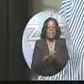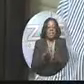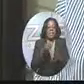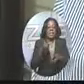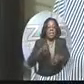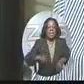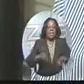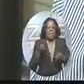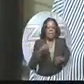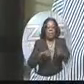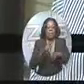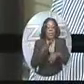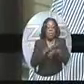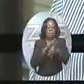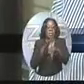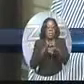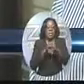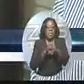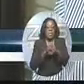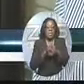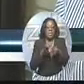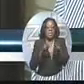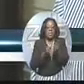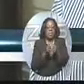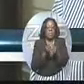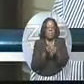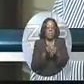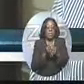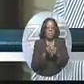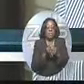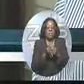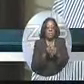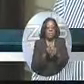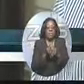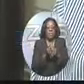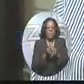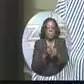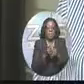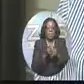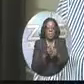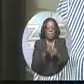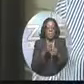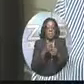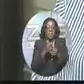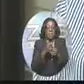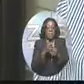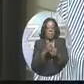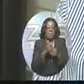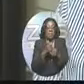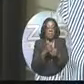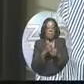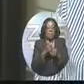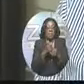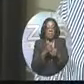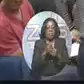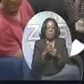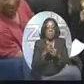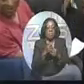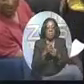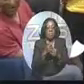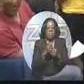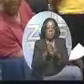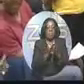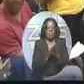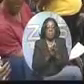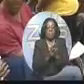that we would win. Obviously, there's not much debate. The members spoke and they spoke clearly. And I wish the B3As and the Scary Hunting well going